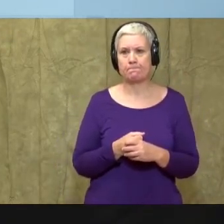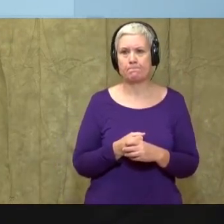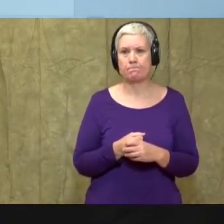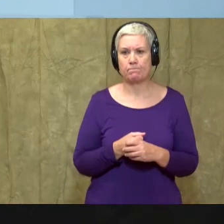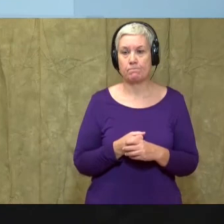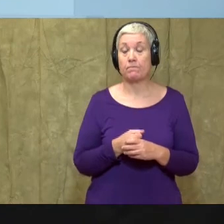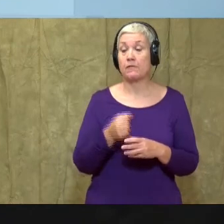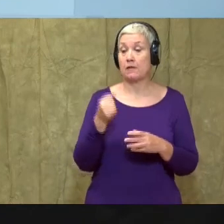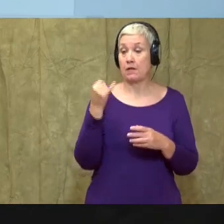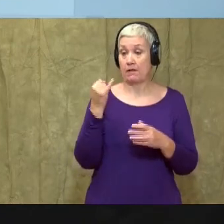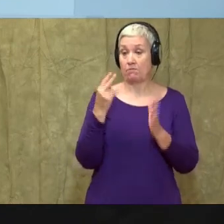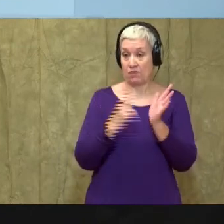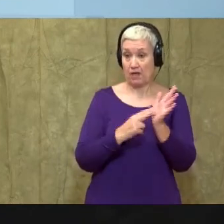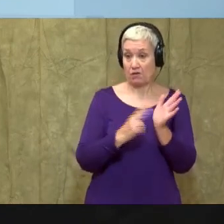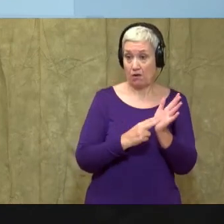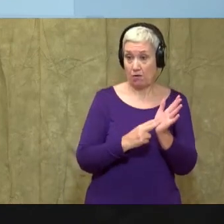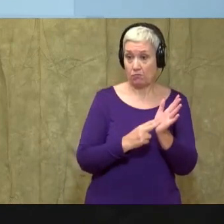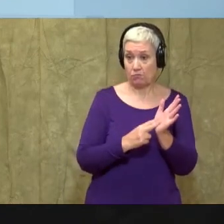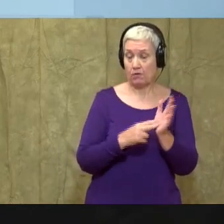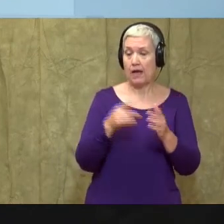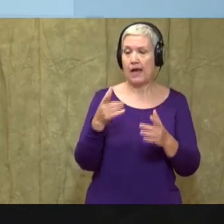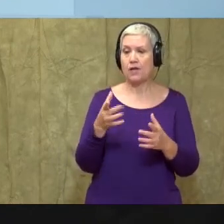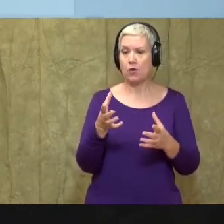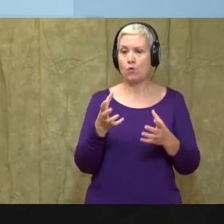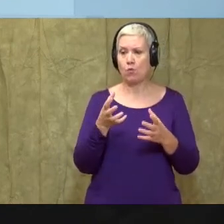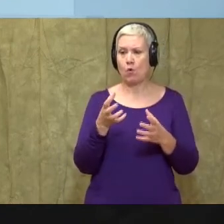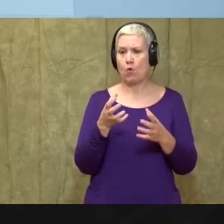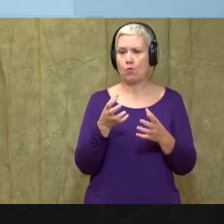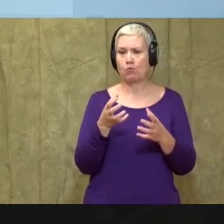All right, if you are taking notes and you would like to